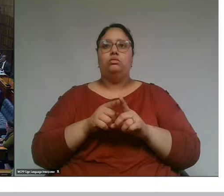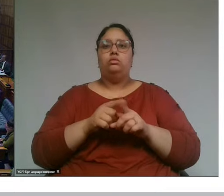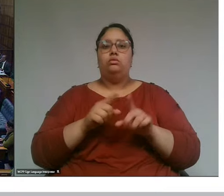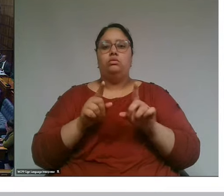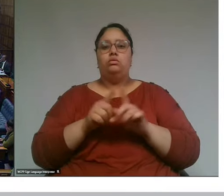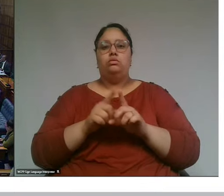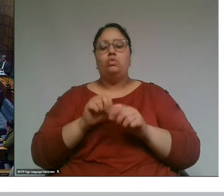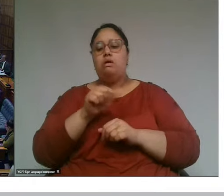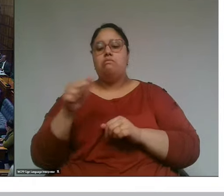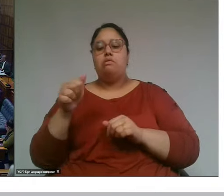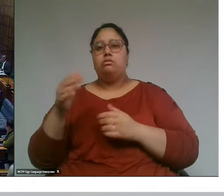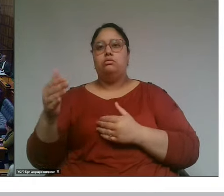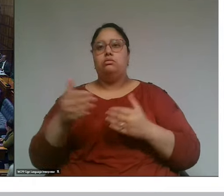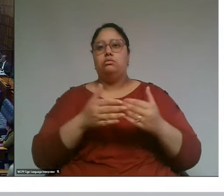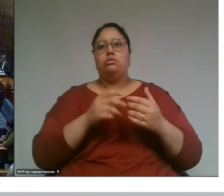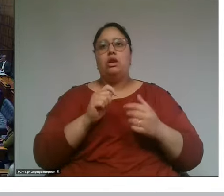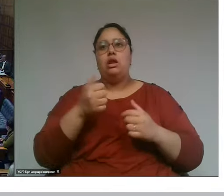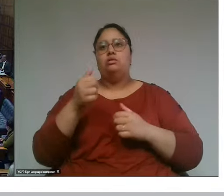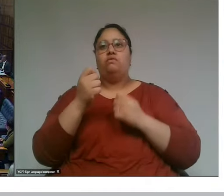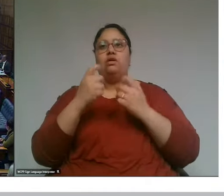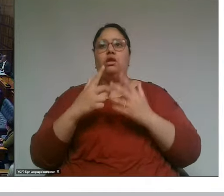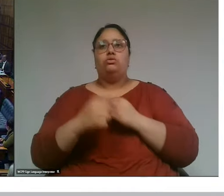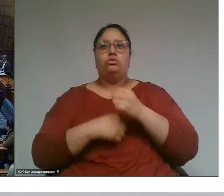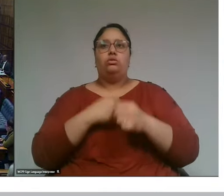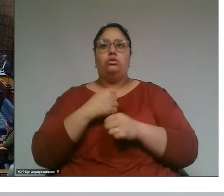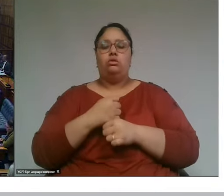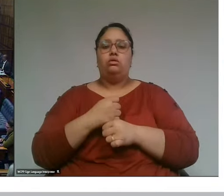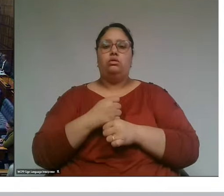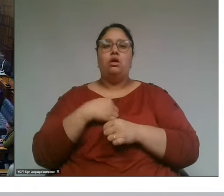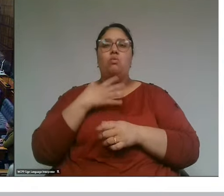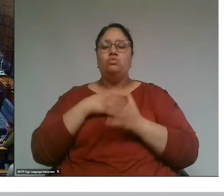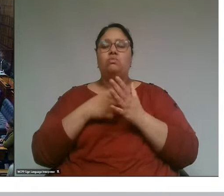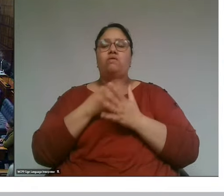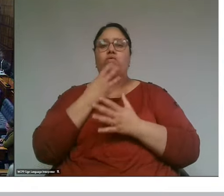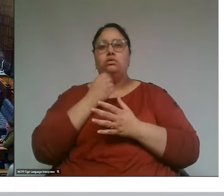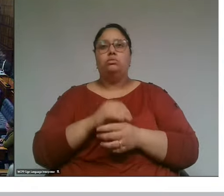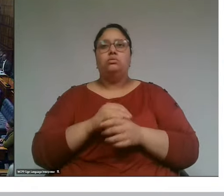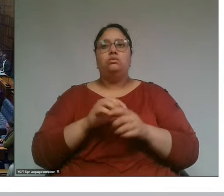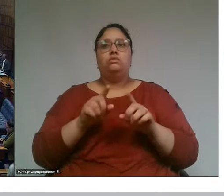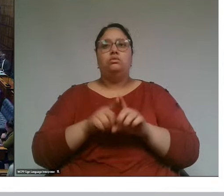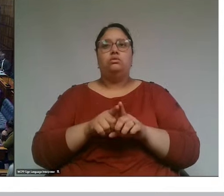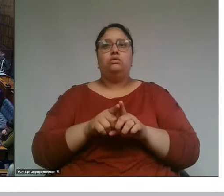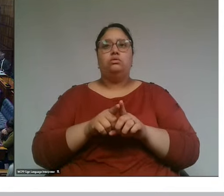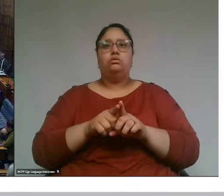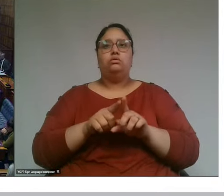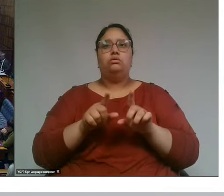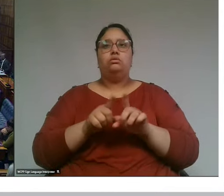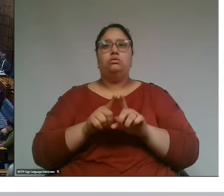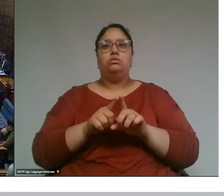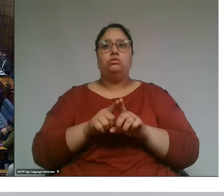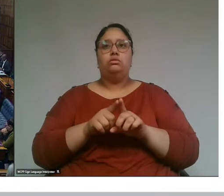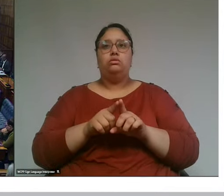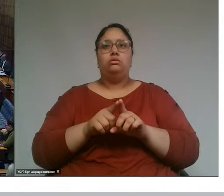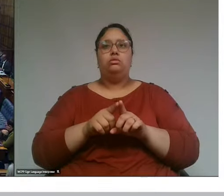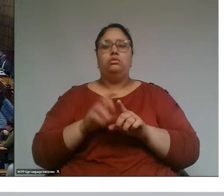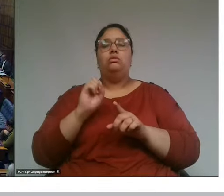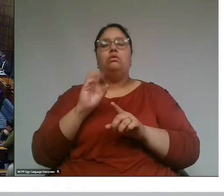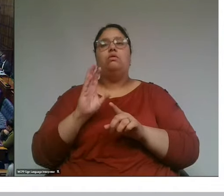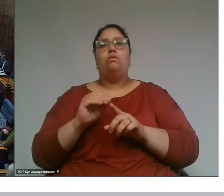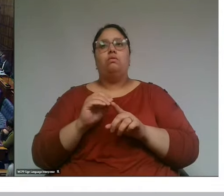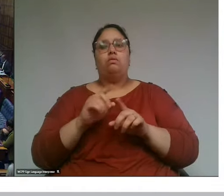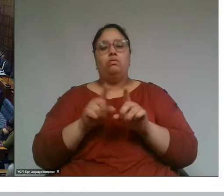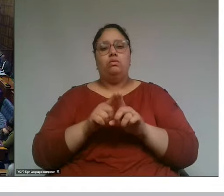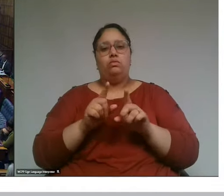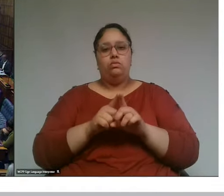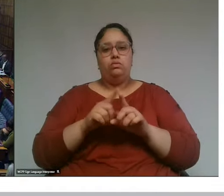the next years's financial uh next fincial year annual report but the work will have already been completed by